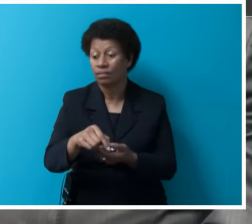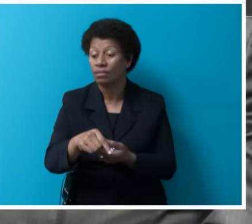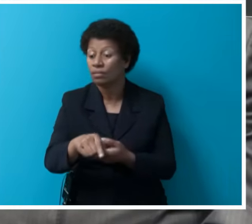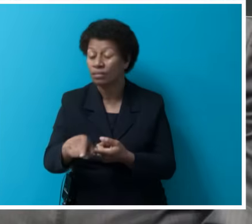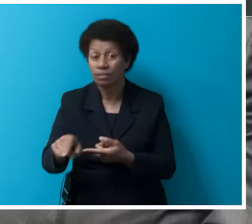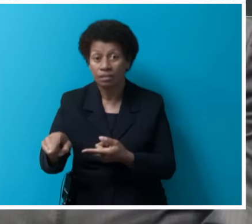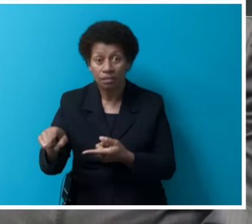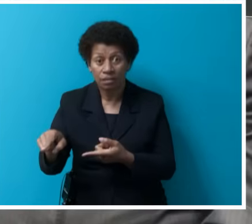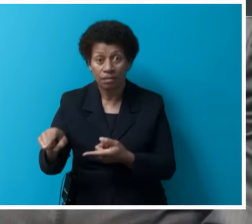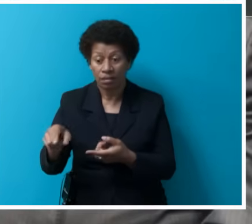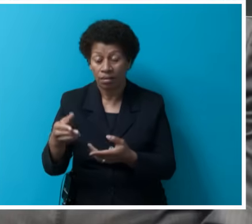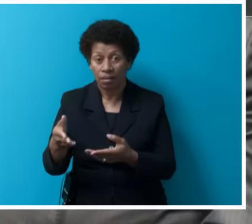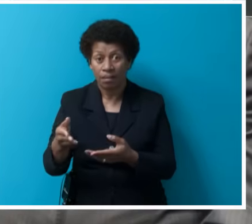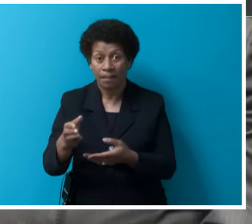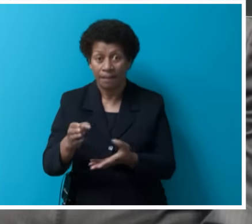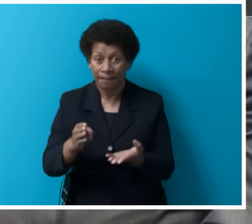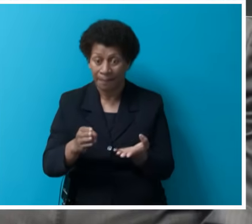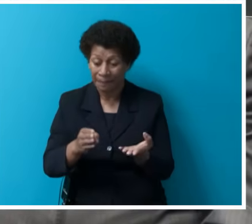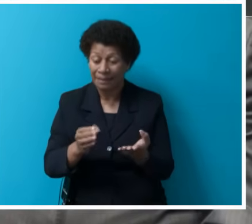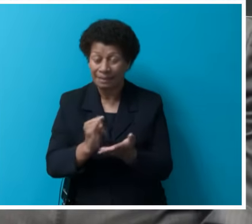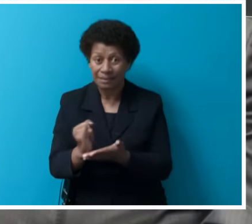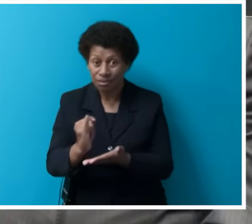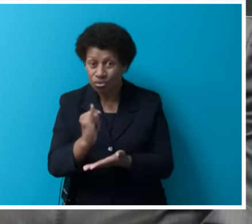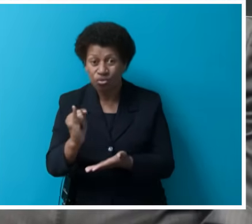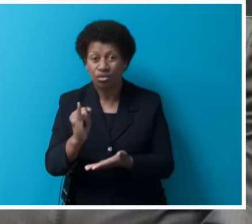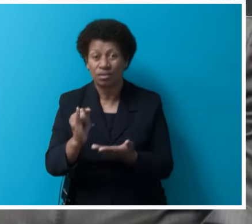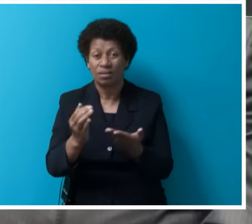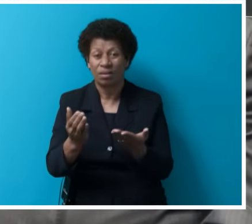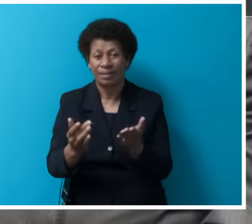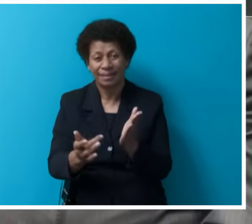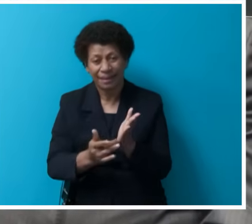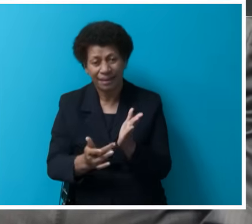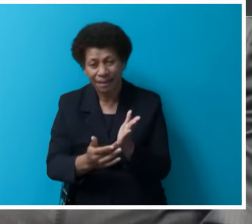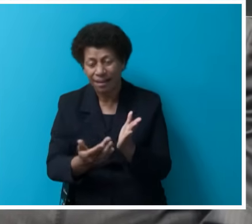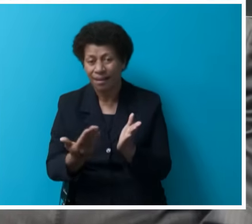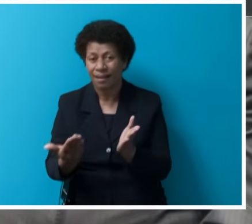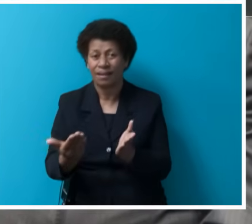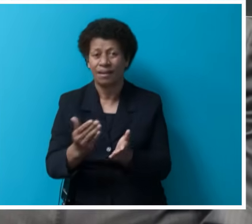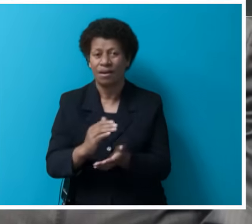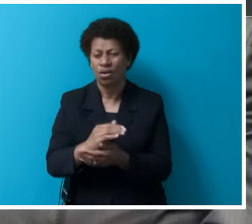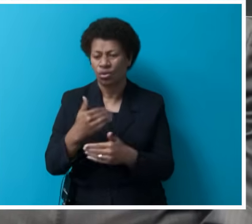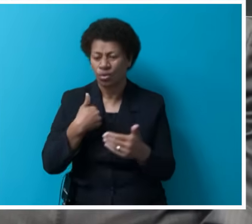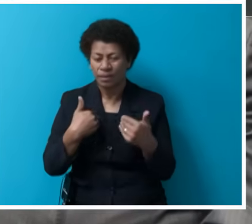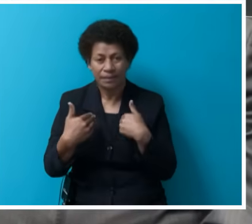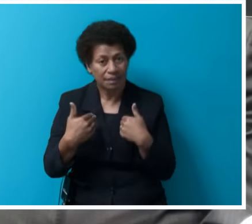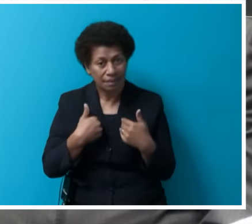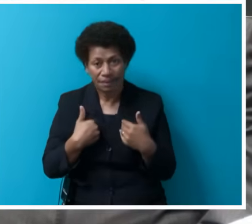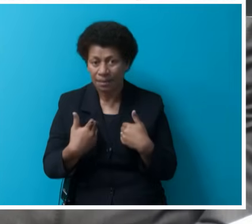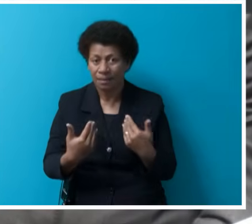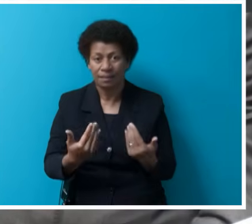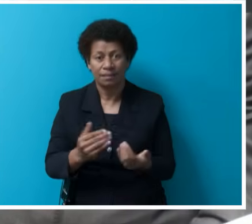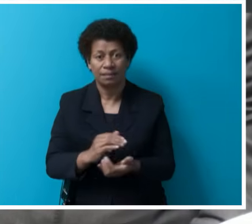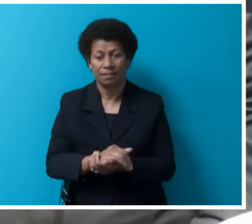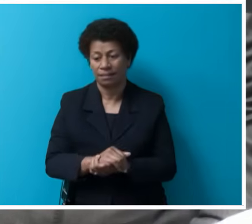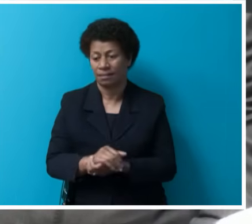they are universities, is not something that is there for them to take it tomorrow. There are proper policies,